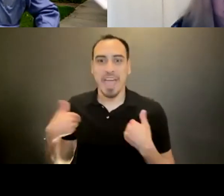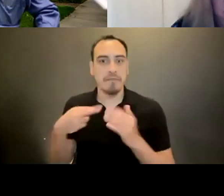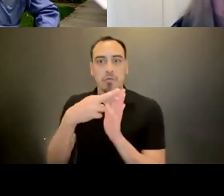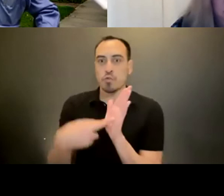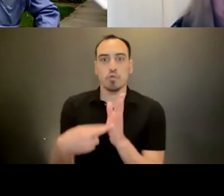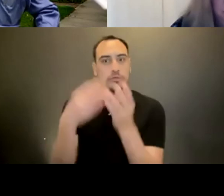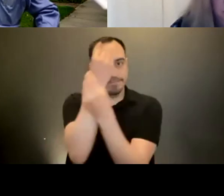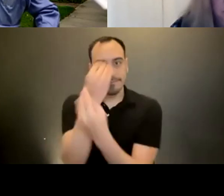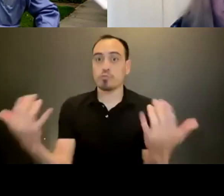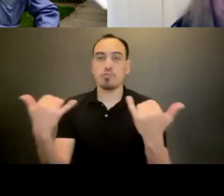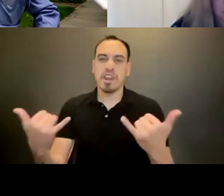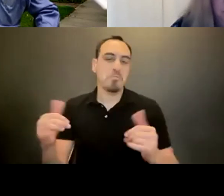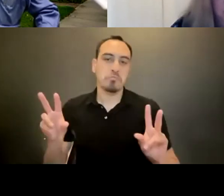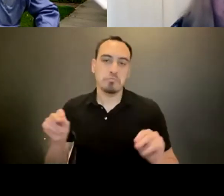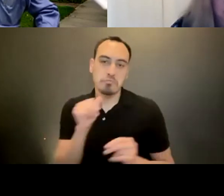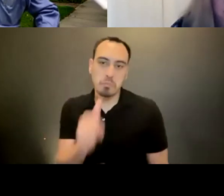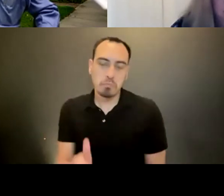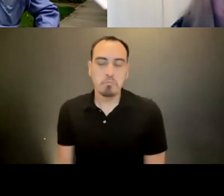at this time.